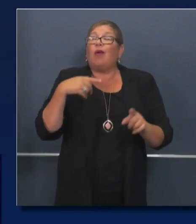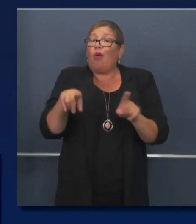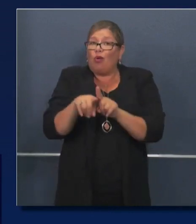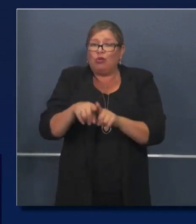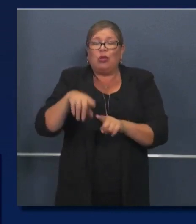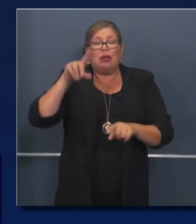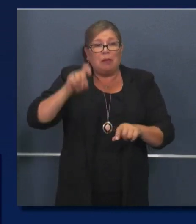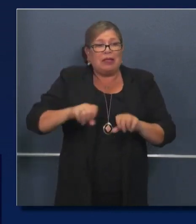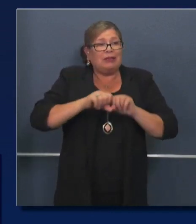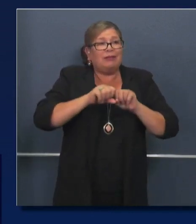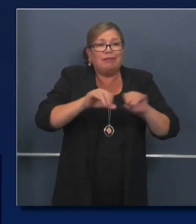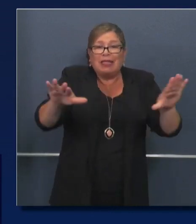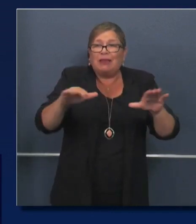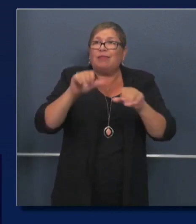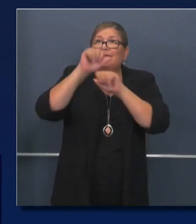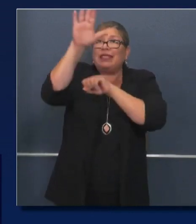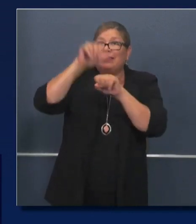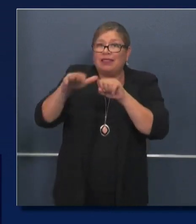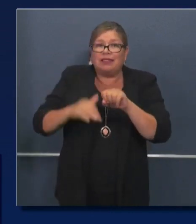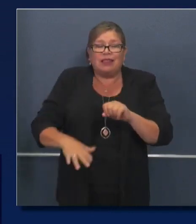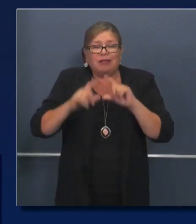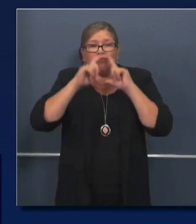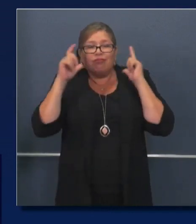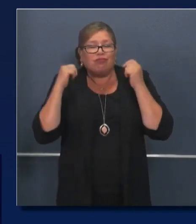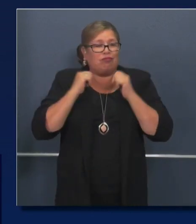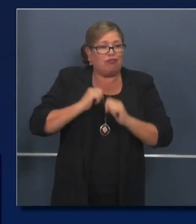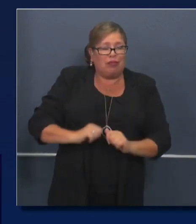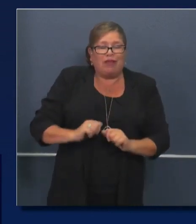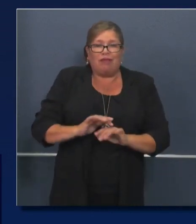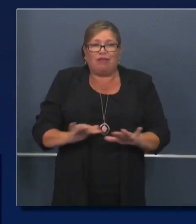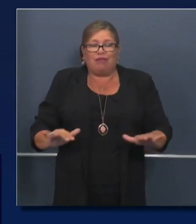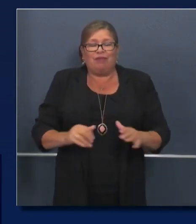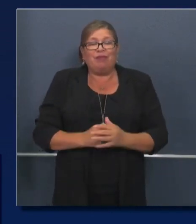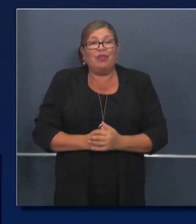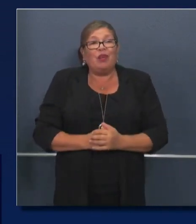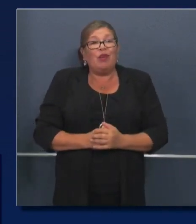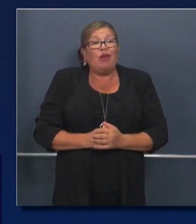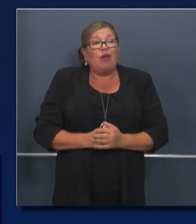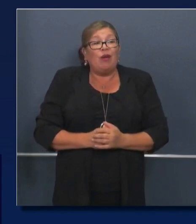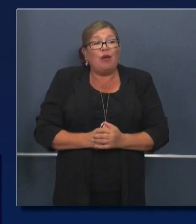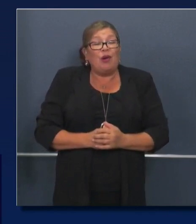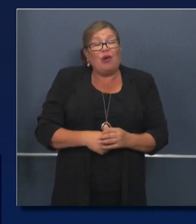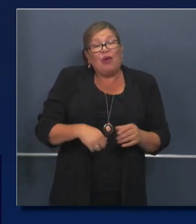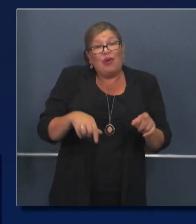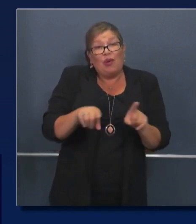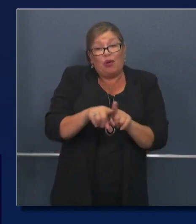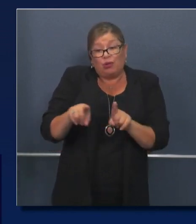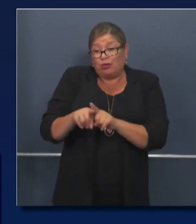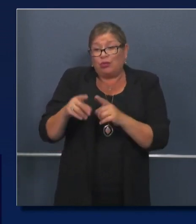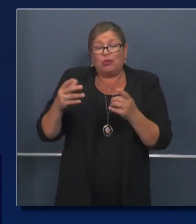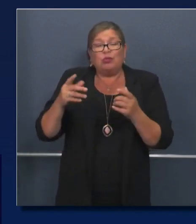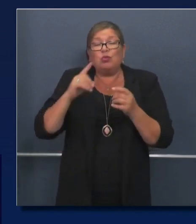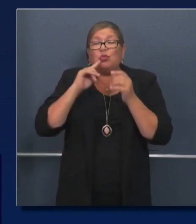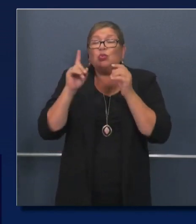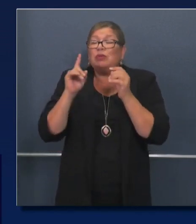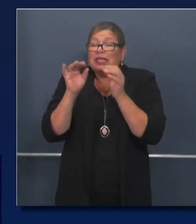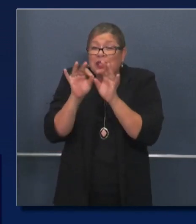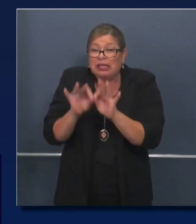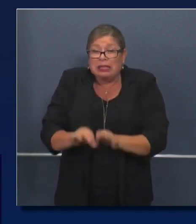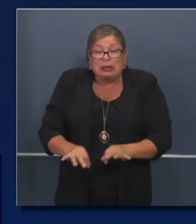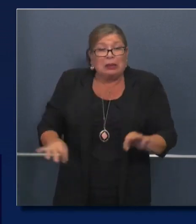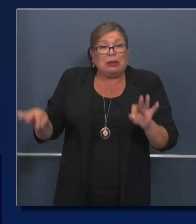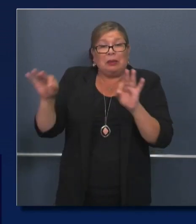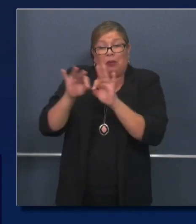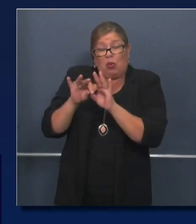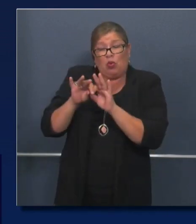is foundational. Accordingly, it's foundational. We protect our most vulnerable populations. Remember, these were all part of the 6 indicators that we put out a